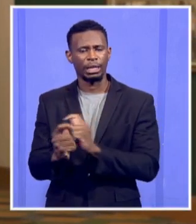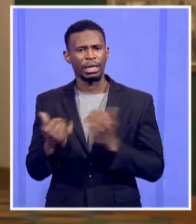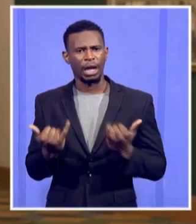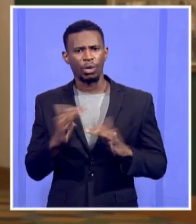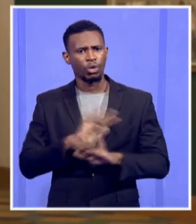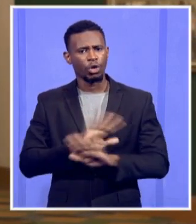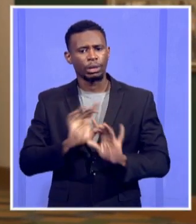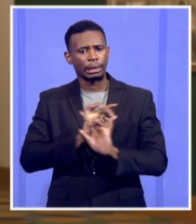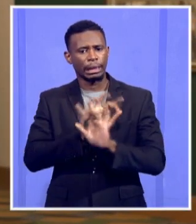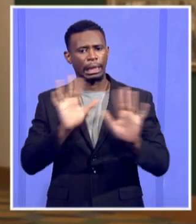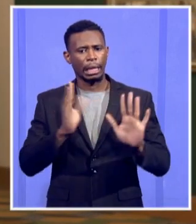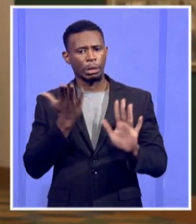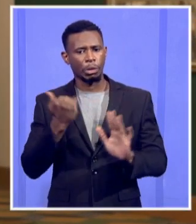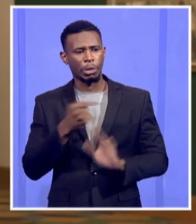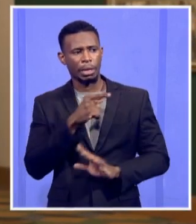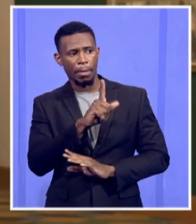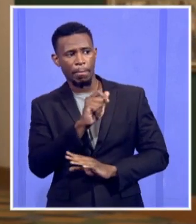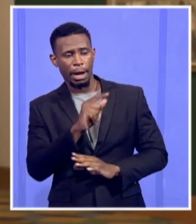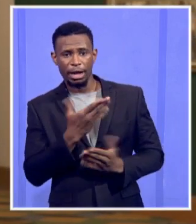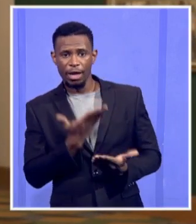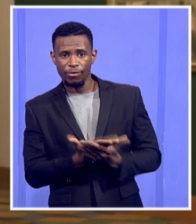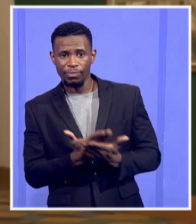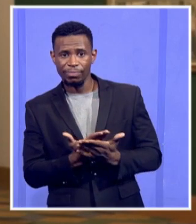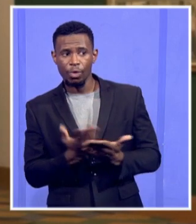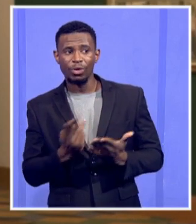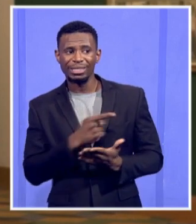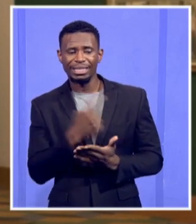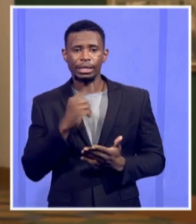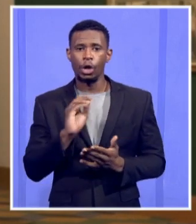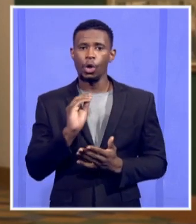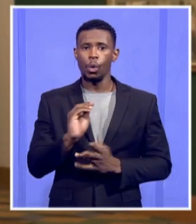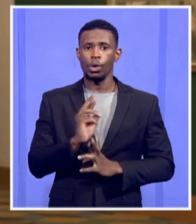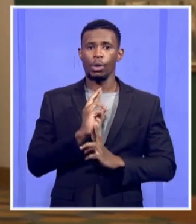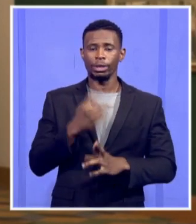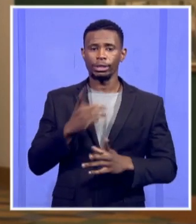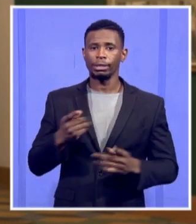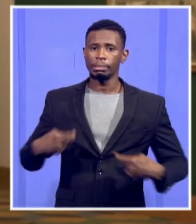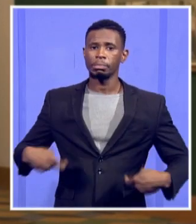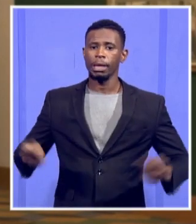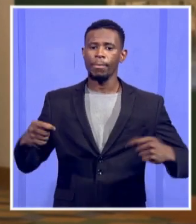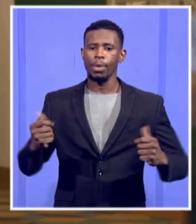There are reports that 80 billion has been spent, but other countries are